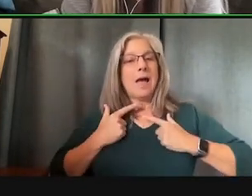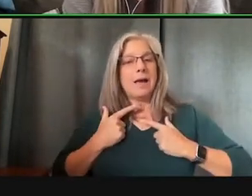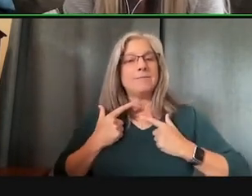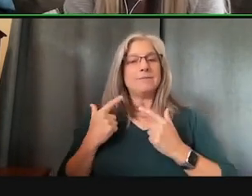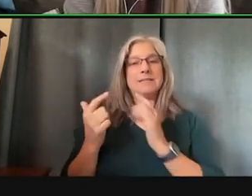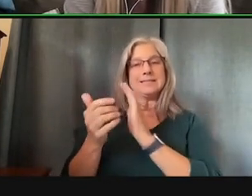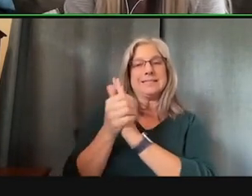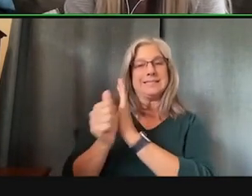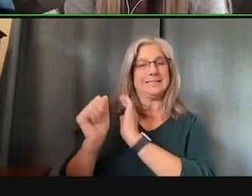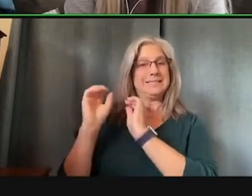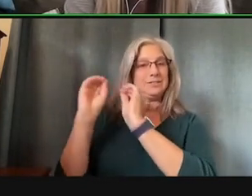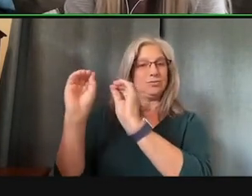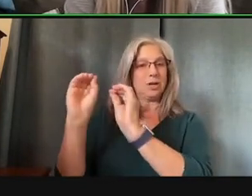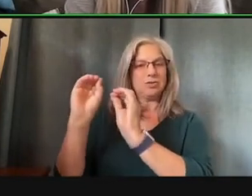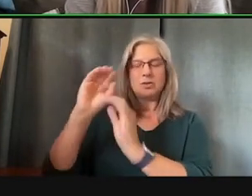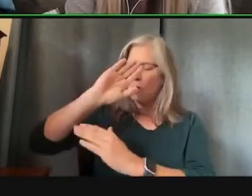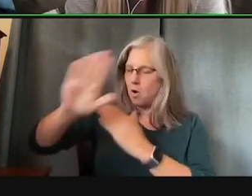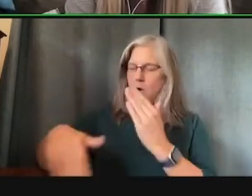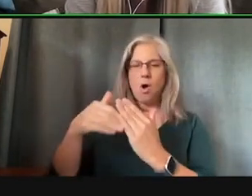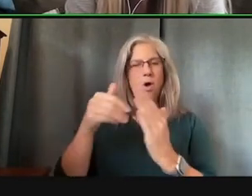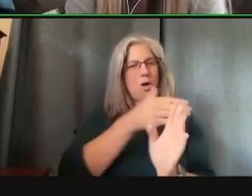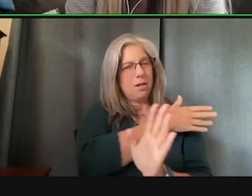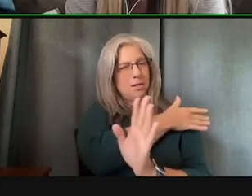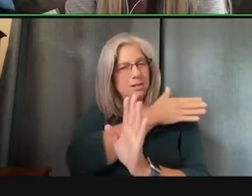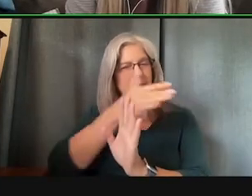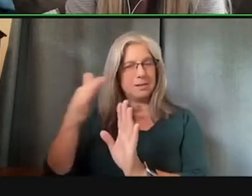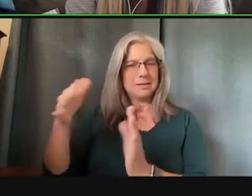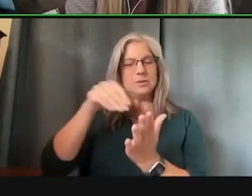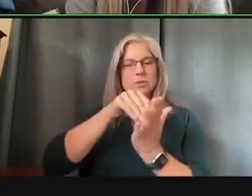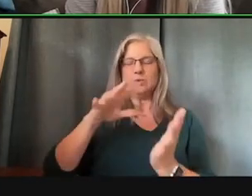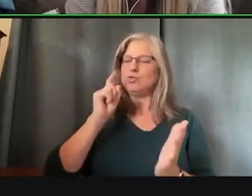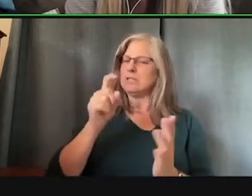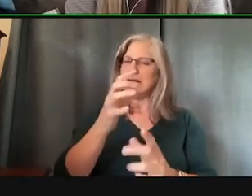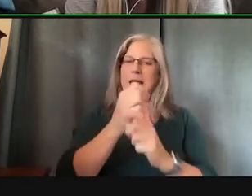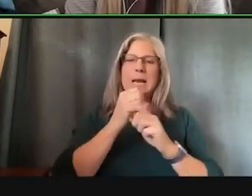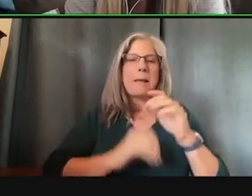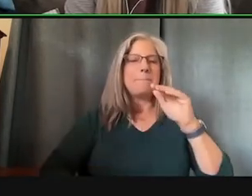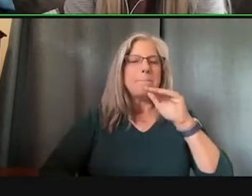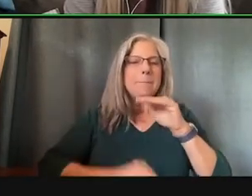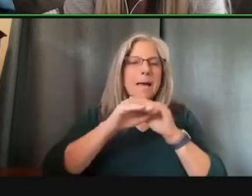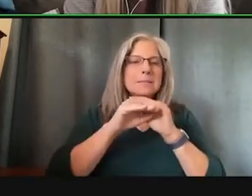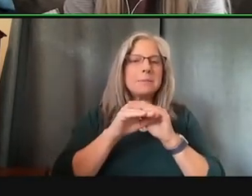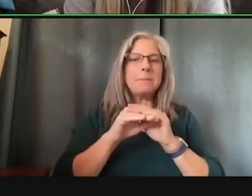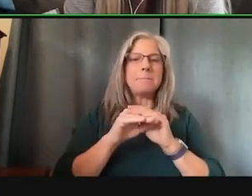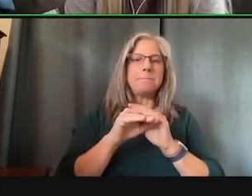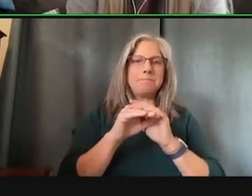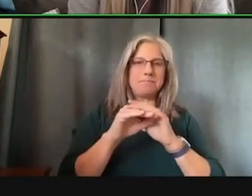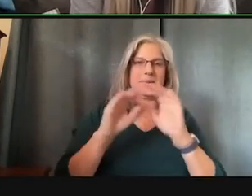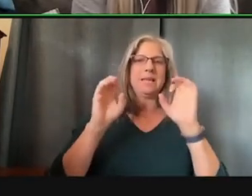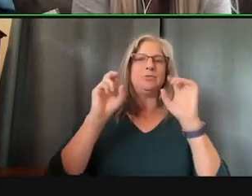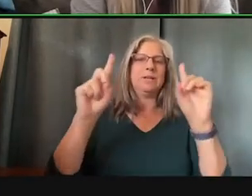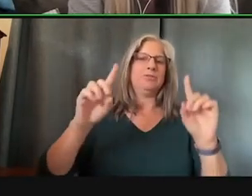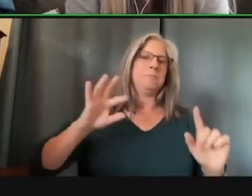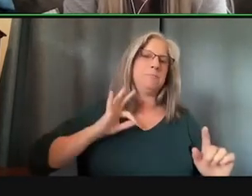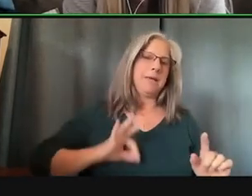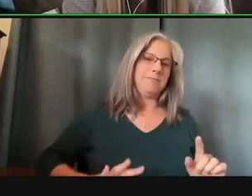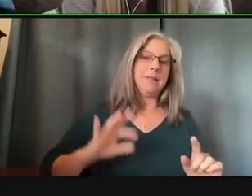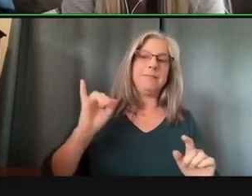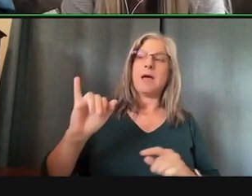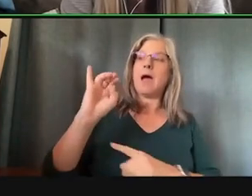instruction. All of those students should be receiving the maximum educational benefit that their IEP can offer them.